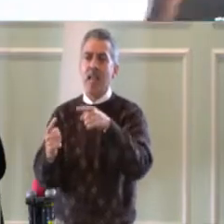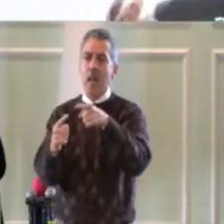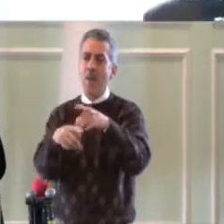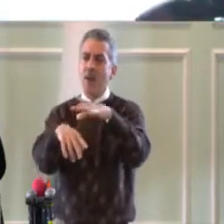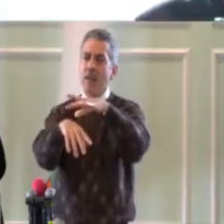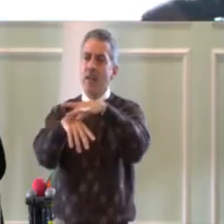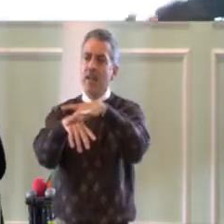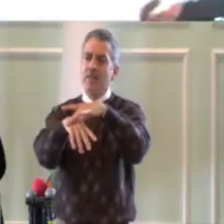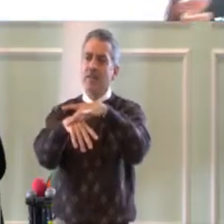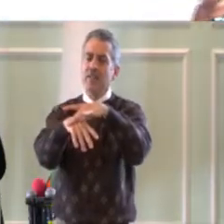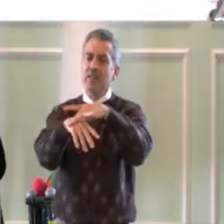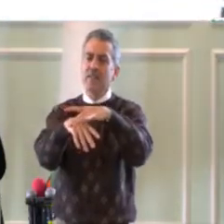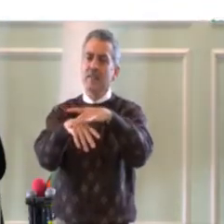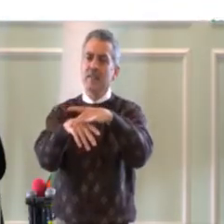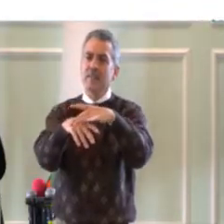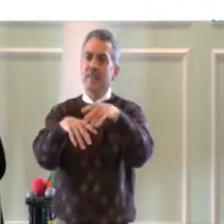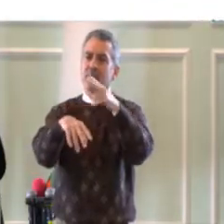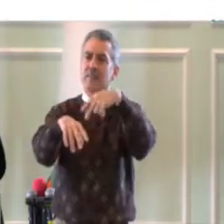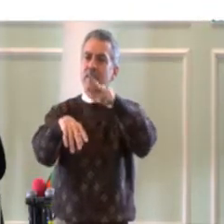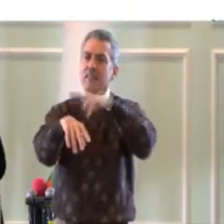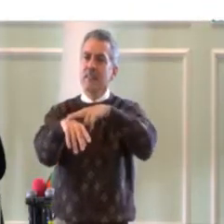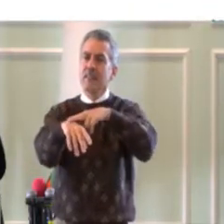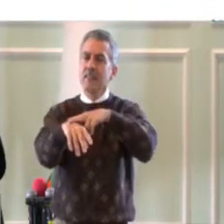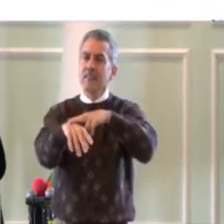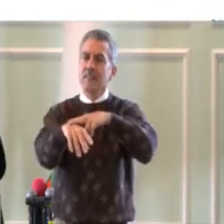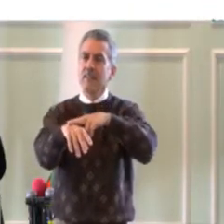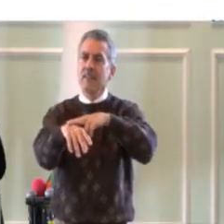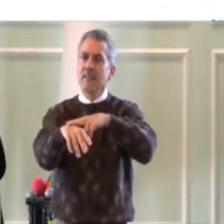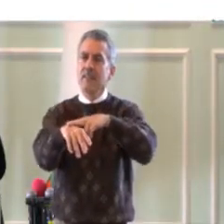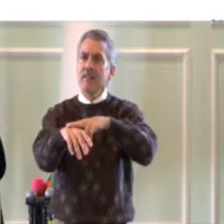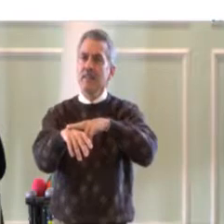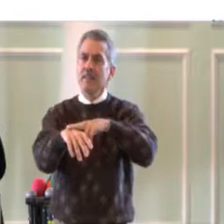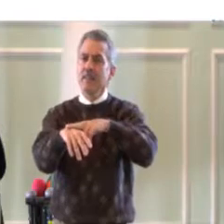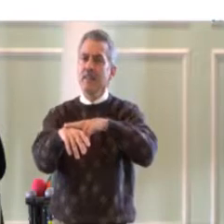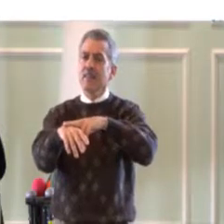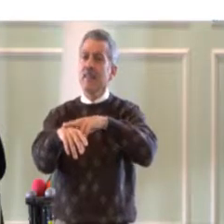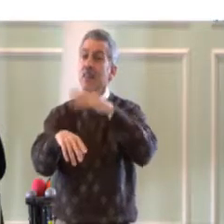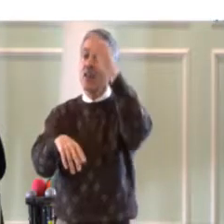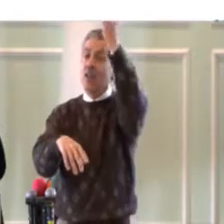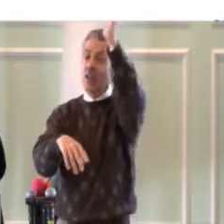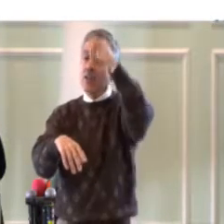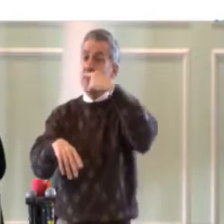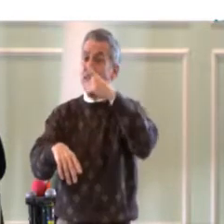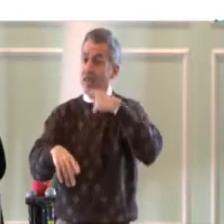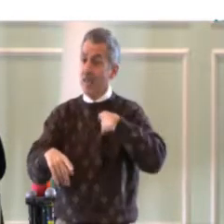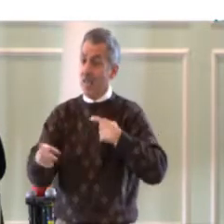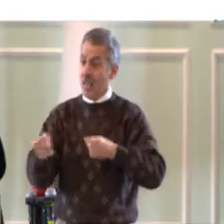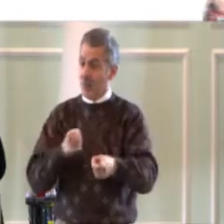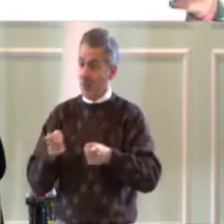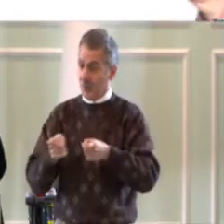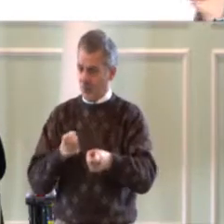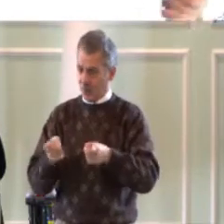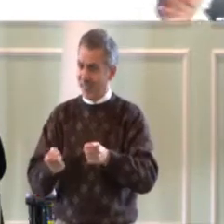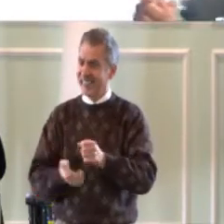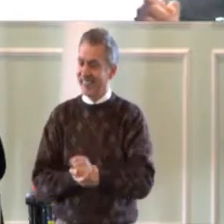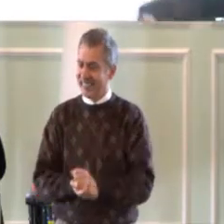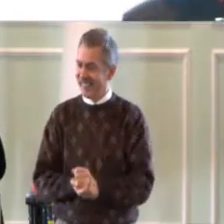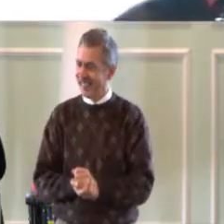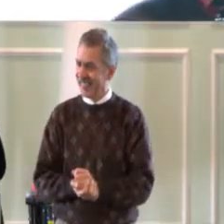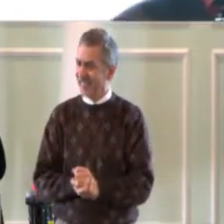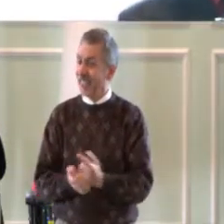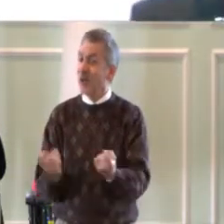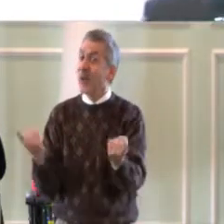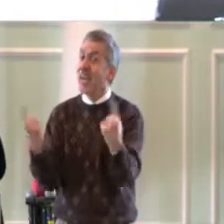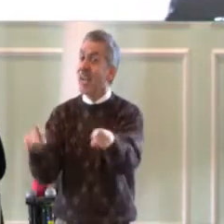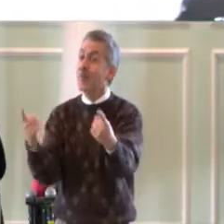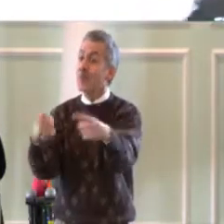In stating that, he was saying, hey, Job, I am in charge. I'm in control. So no matter what happens in your